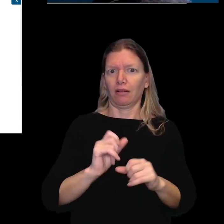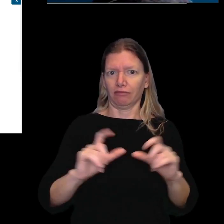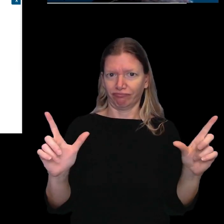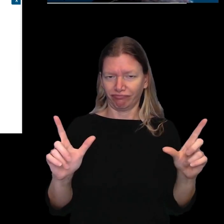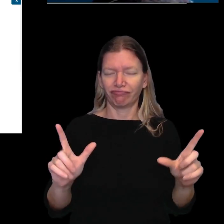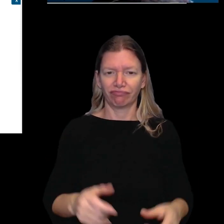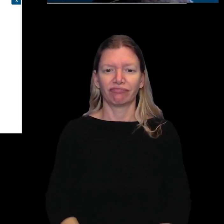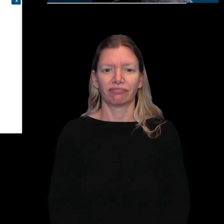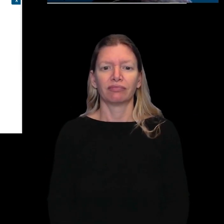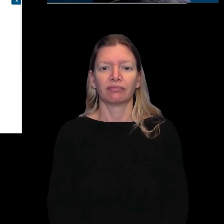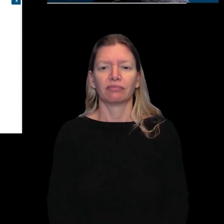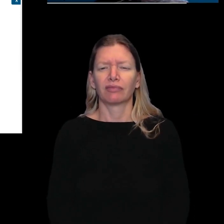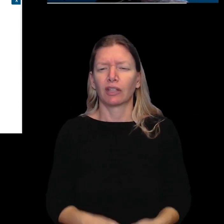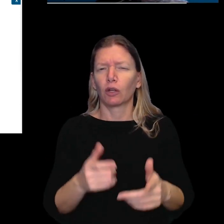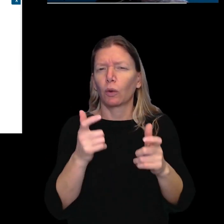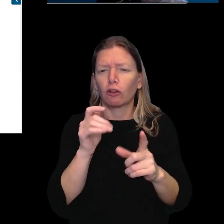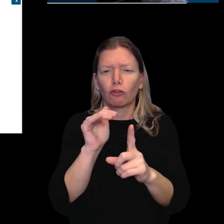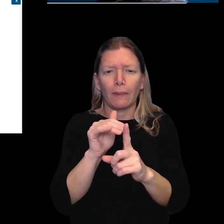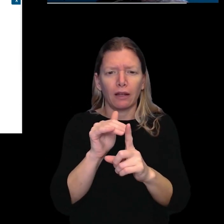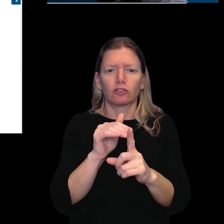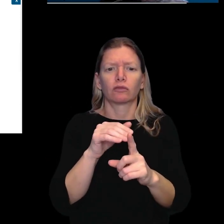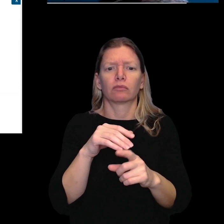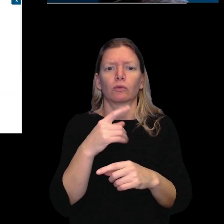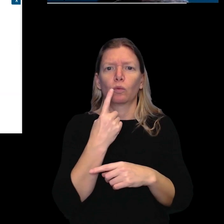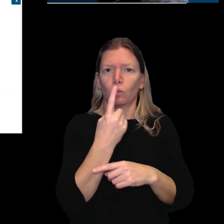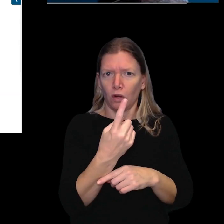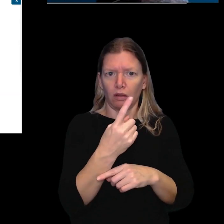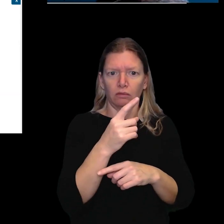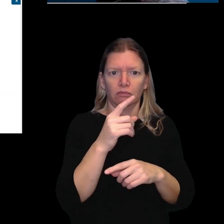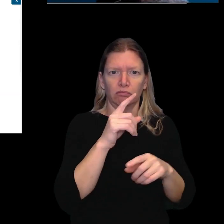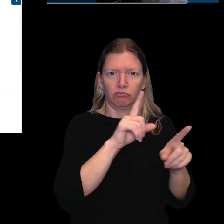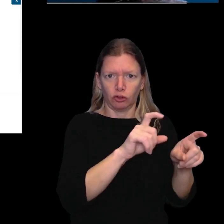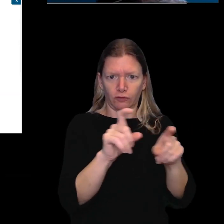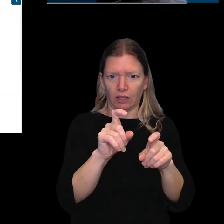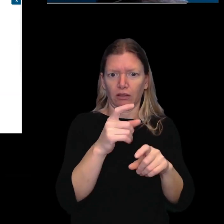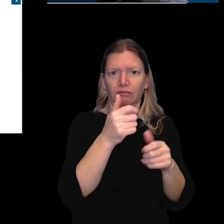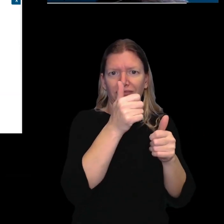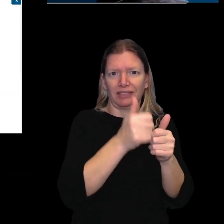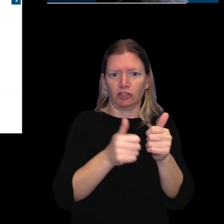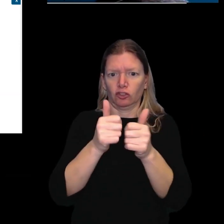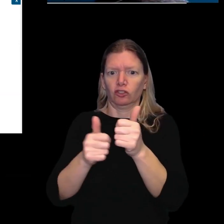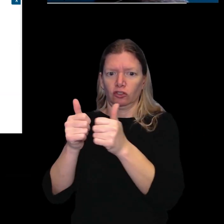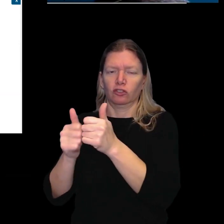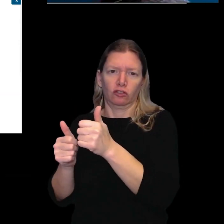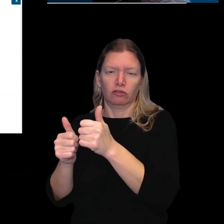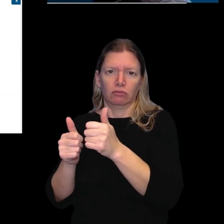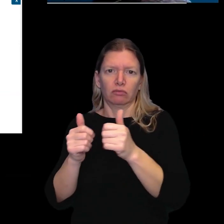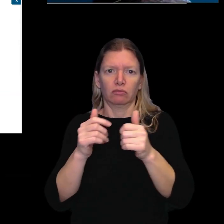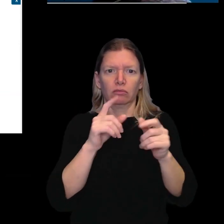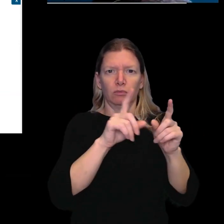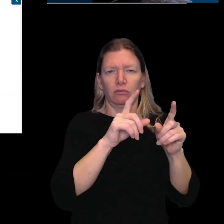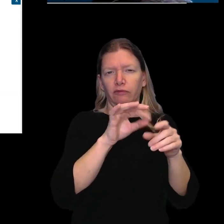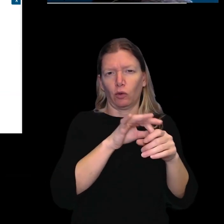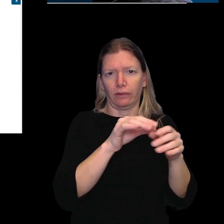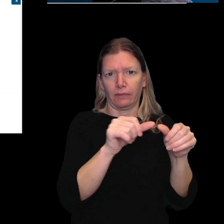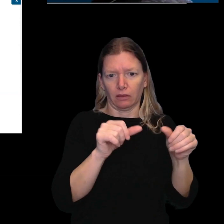what the web page looks like. There's a quick reminder here to do one survey per polling place, and pictures are